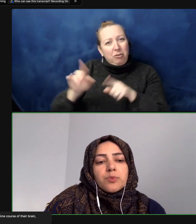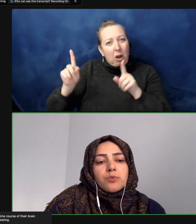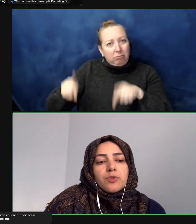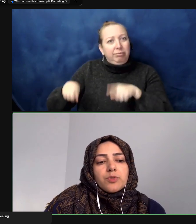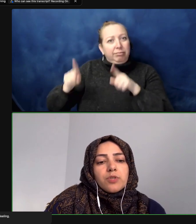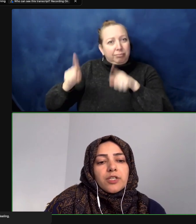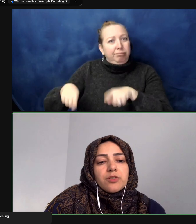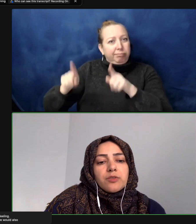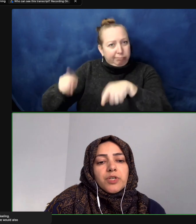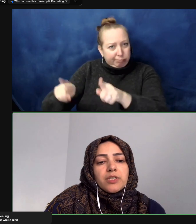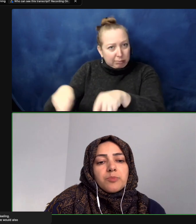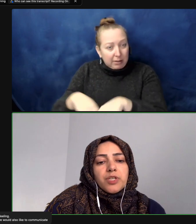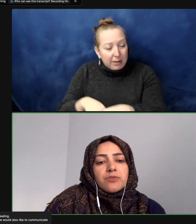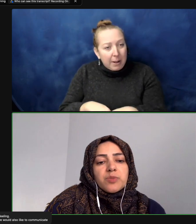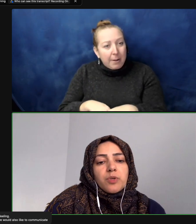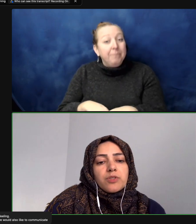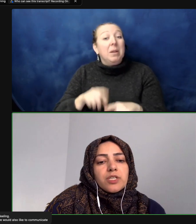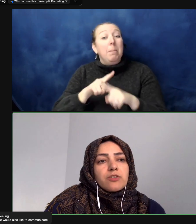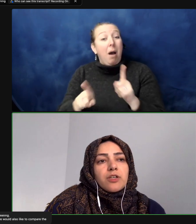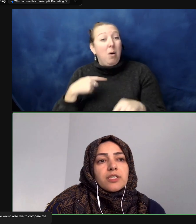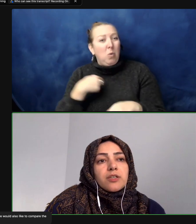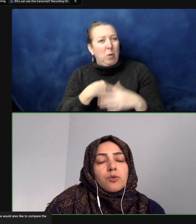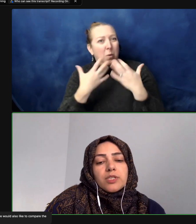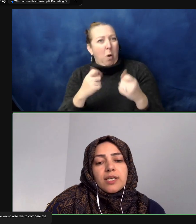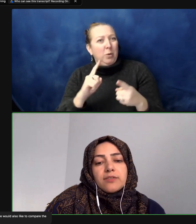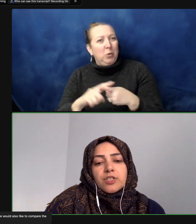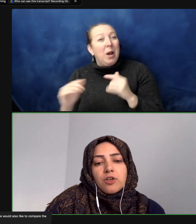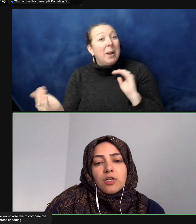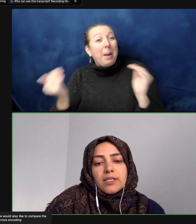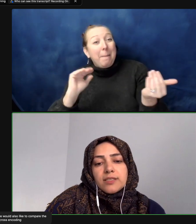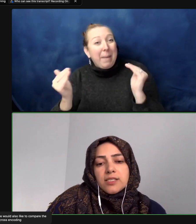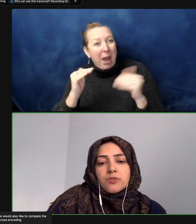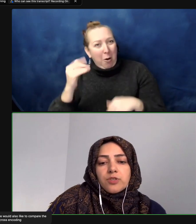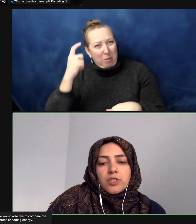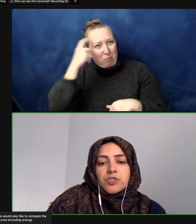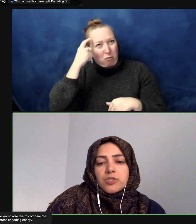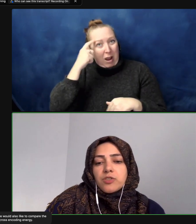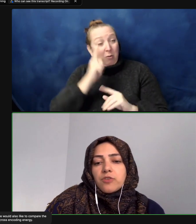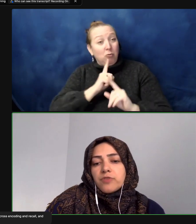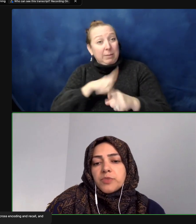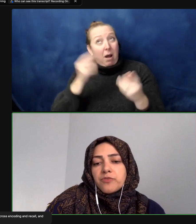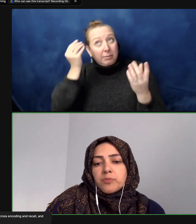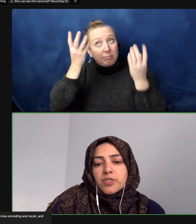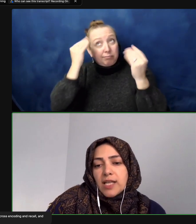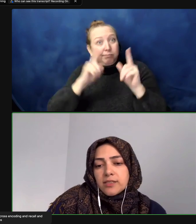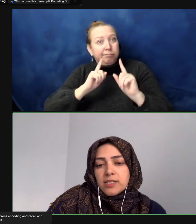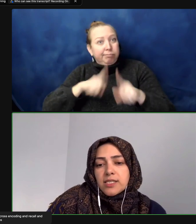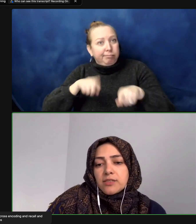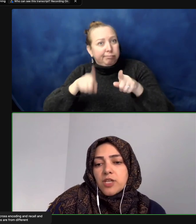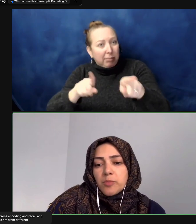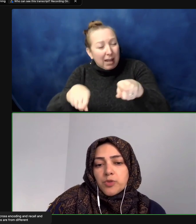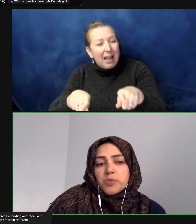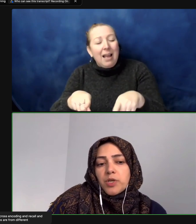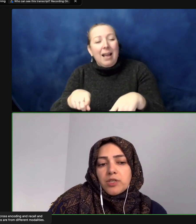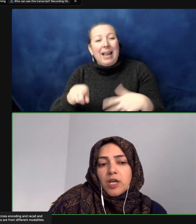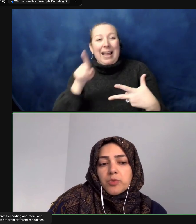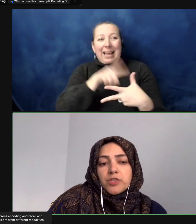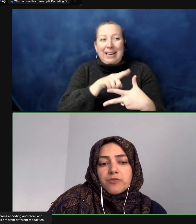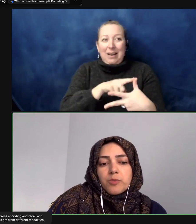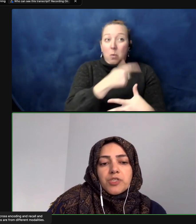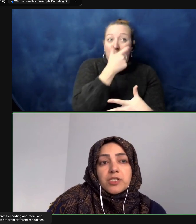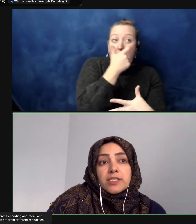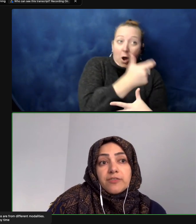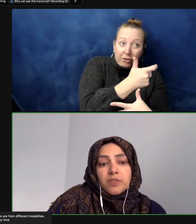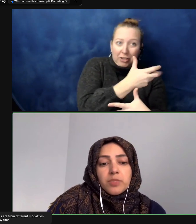our case, we would also like to compare the brain response across encoding and recall, and these two conditions are from different modalities, and time points by time